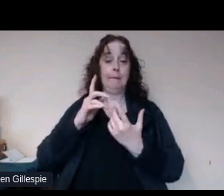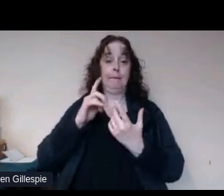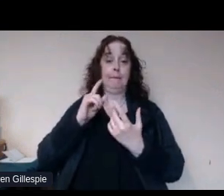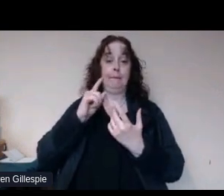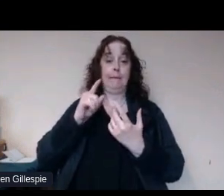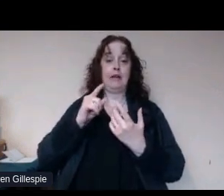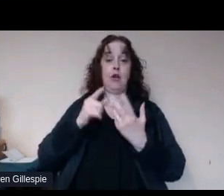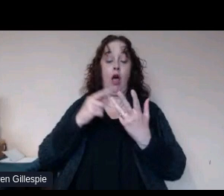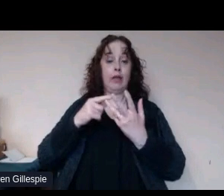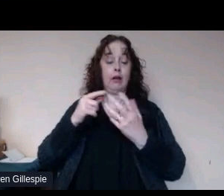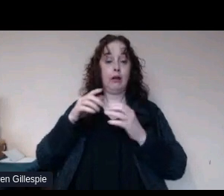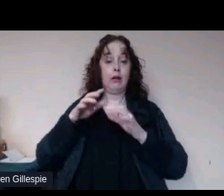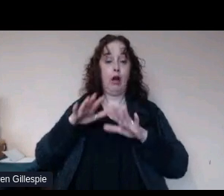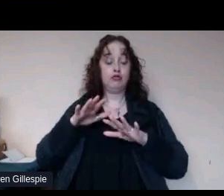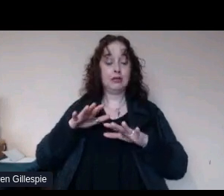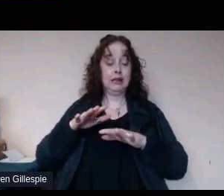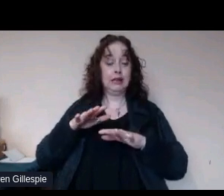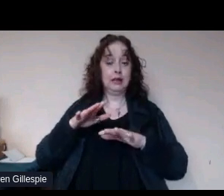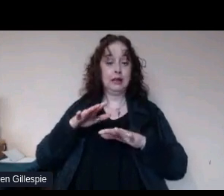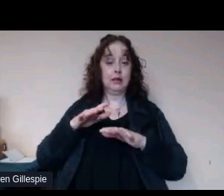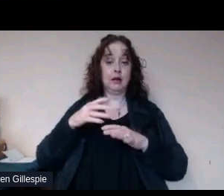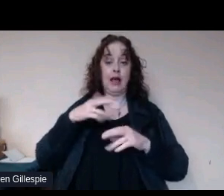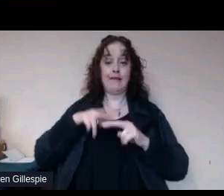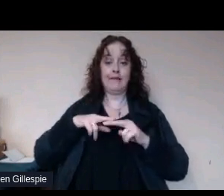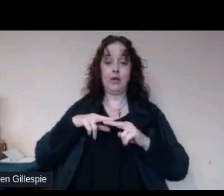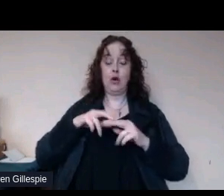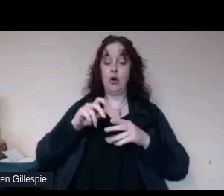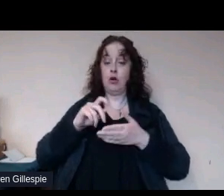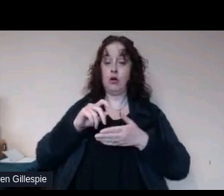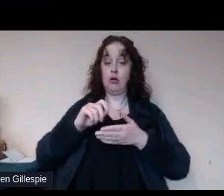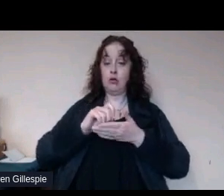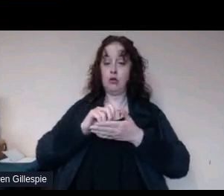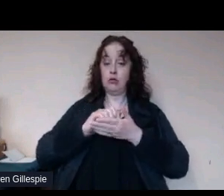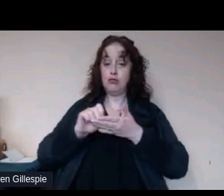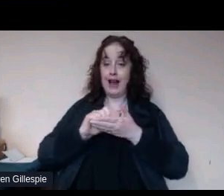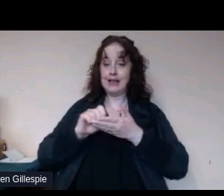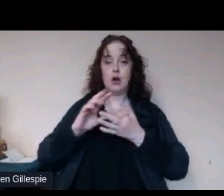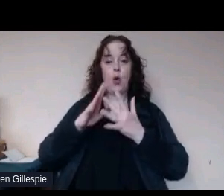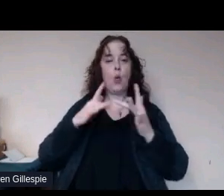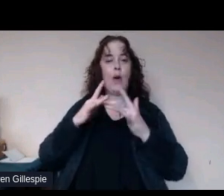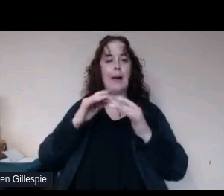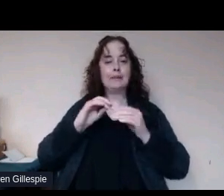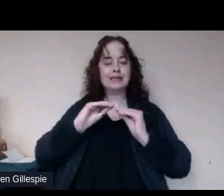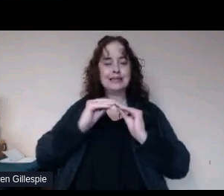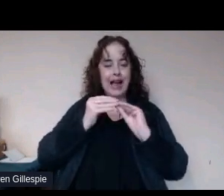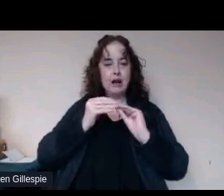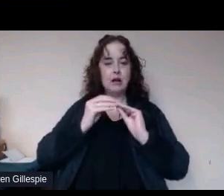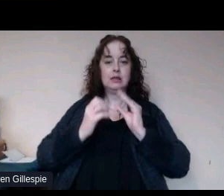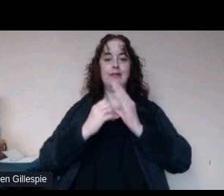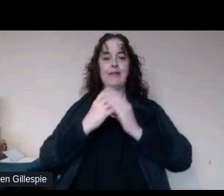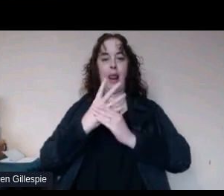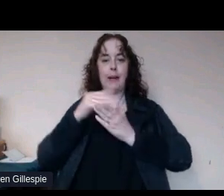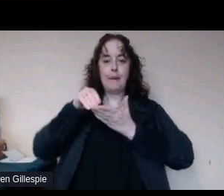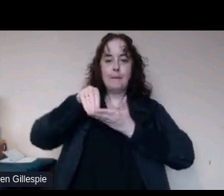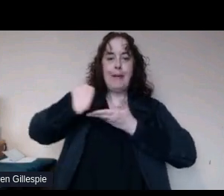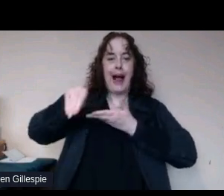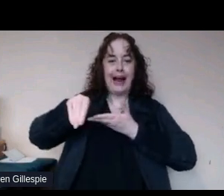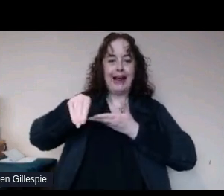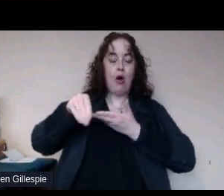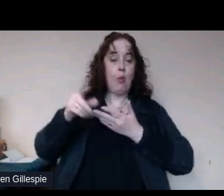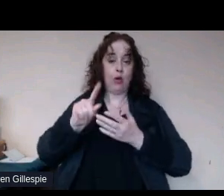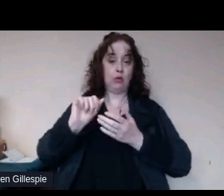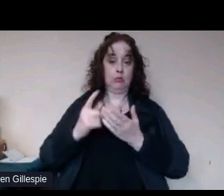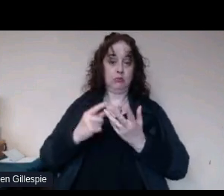country, that whether you're a writer, UX designer, developer, buyer, project manager, or whatever role you